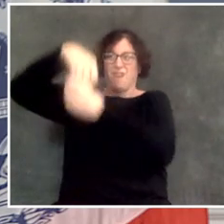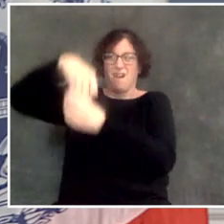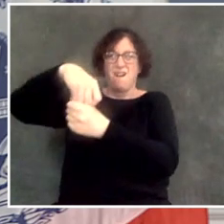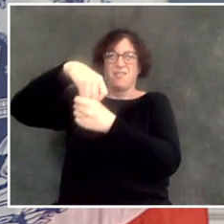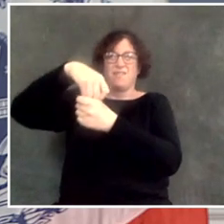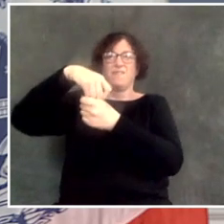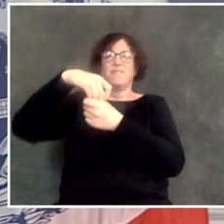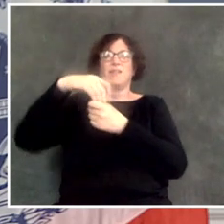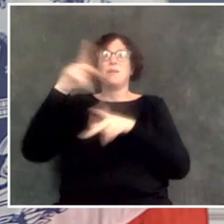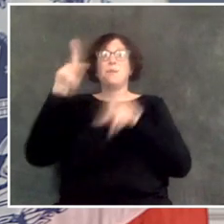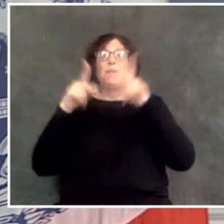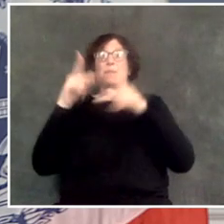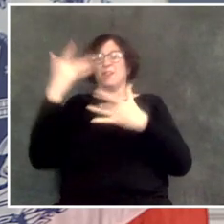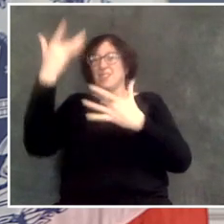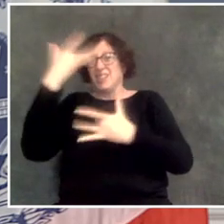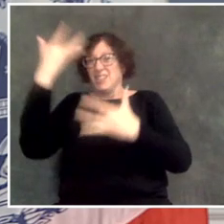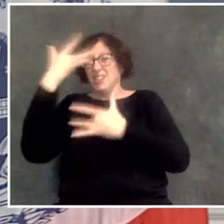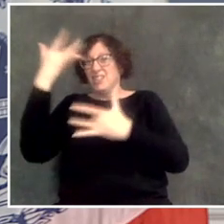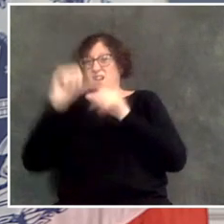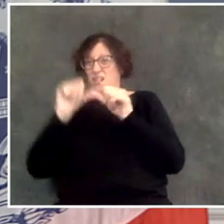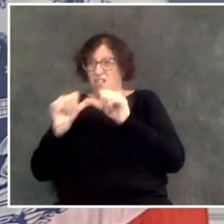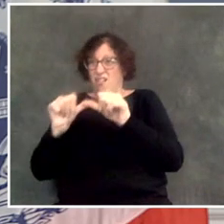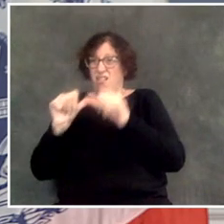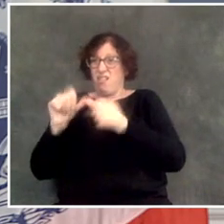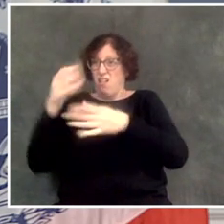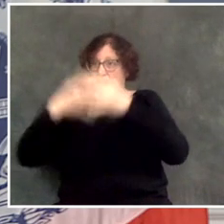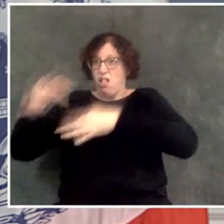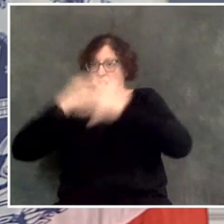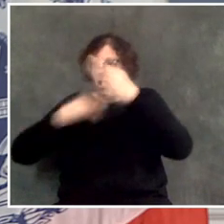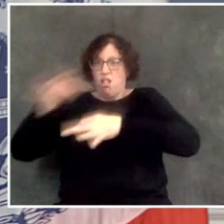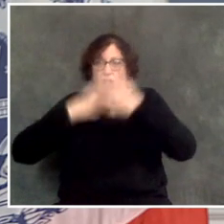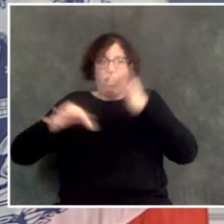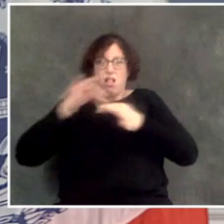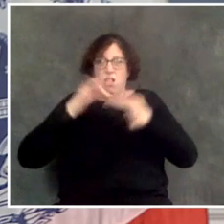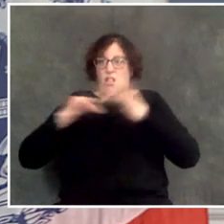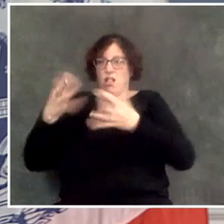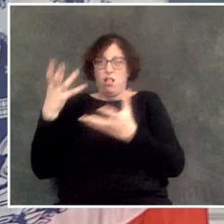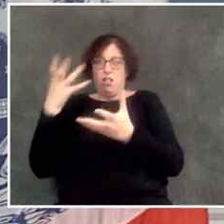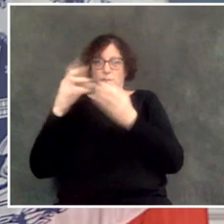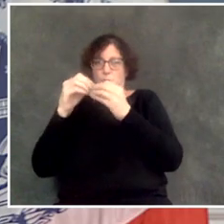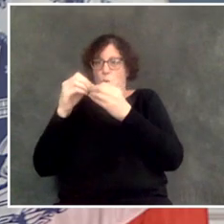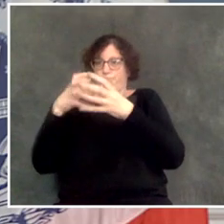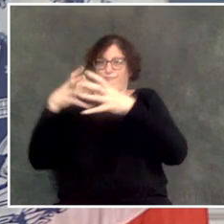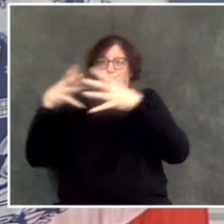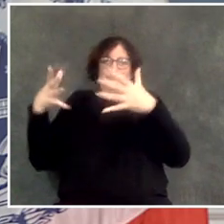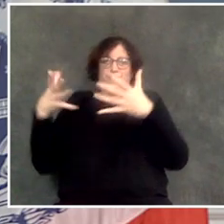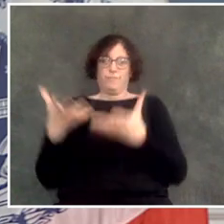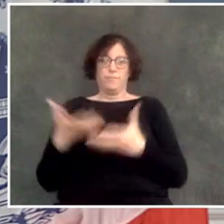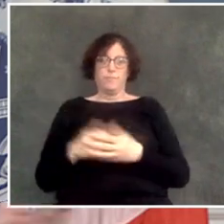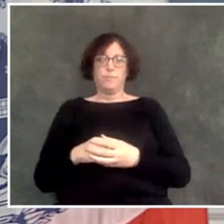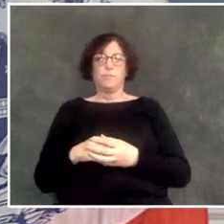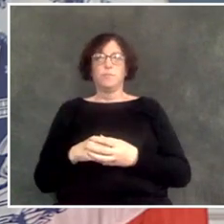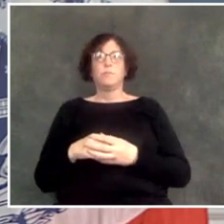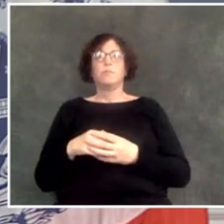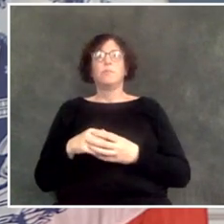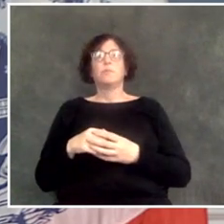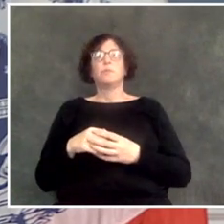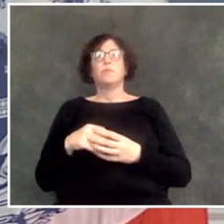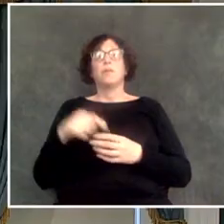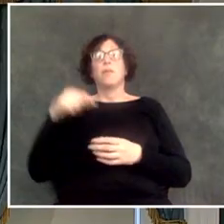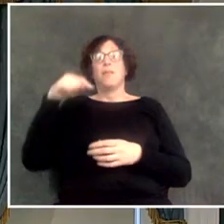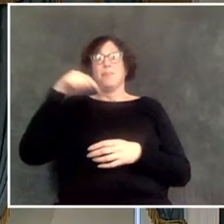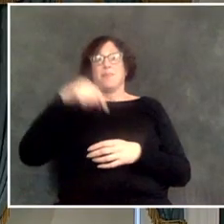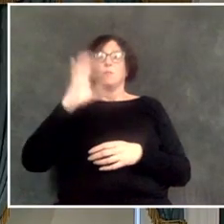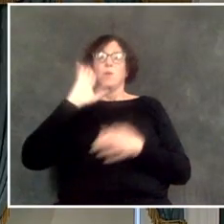would argue when you look at the whole equation, we're going to need a whole lot, and it's going to sustain for certainly weeks on end. You want to add, Mitch? I